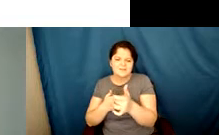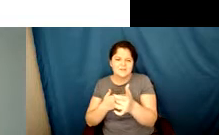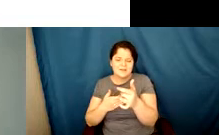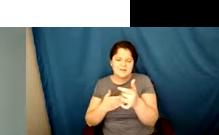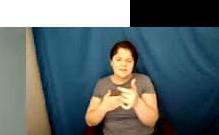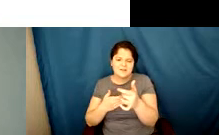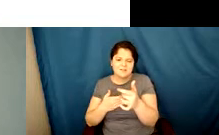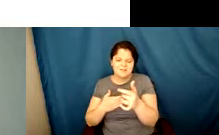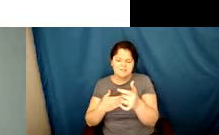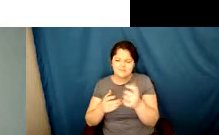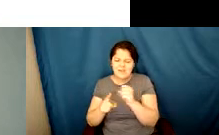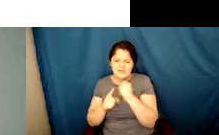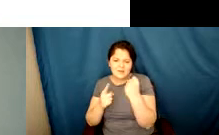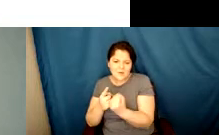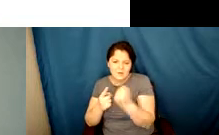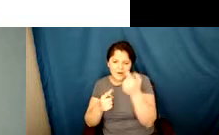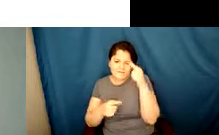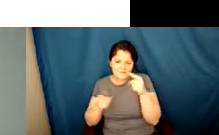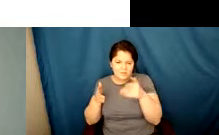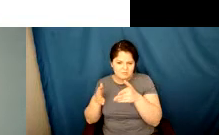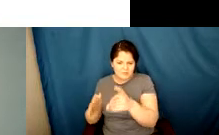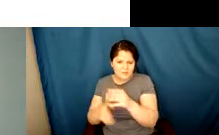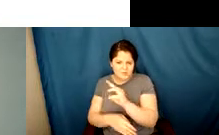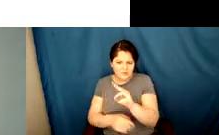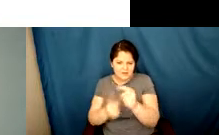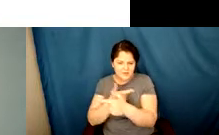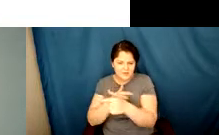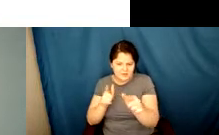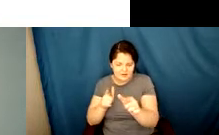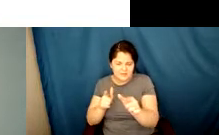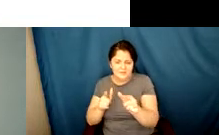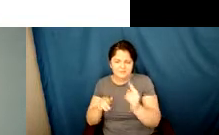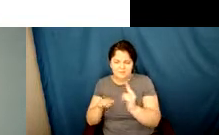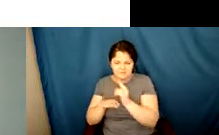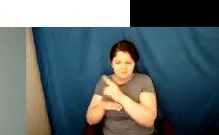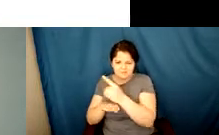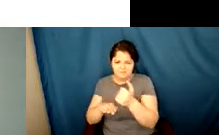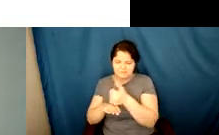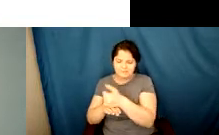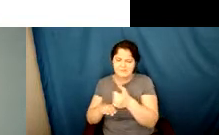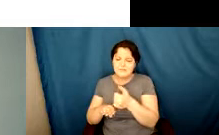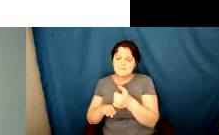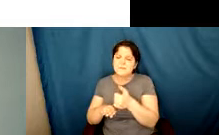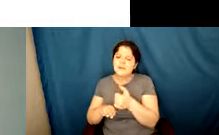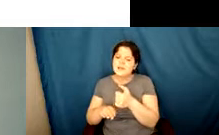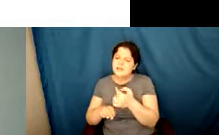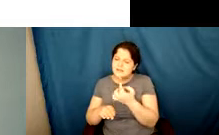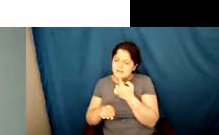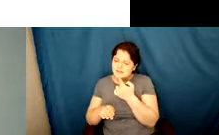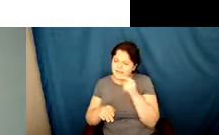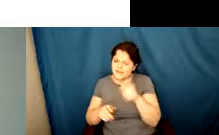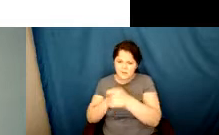on West Liberty. And it does call for, the replacement of signals at that